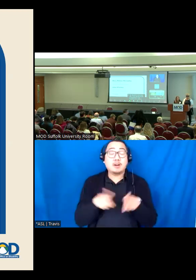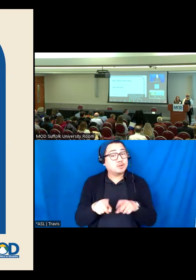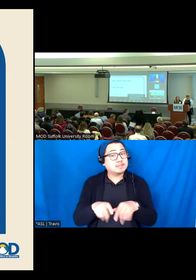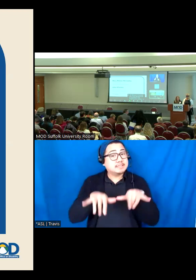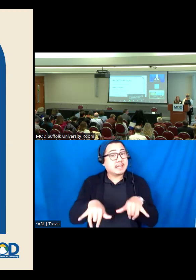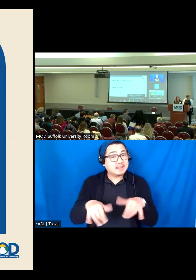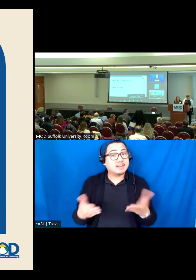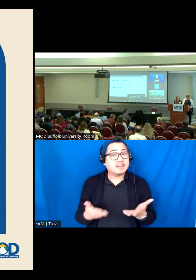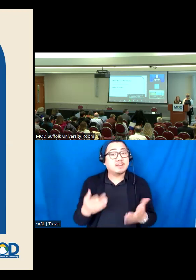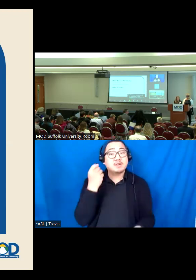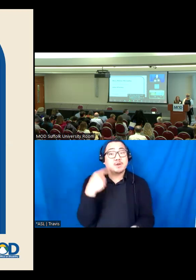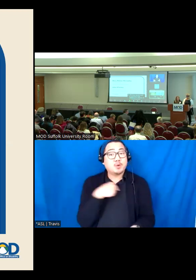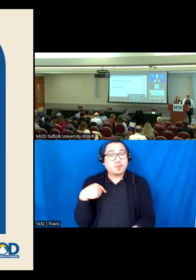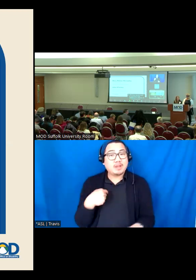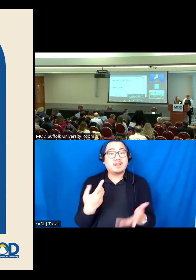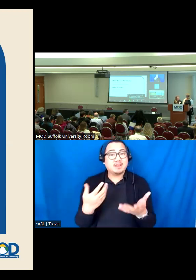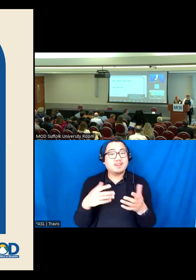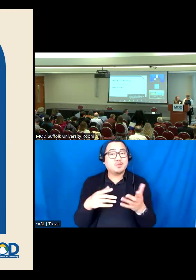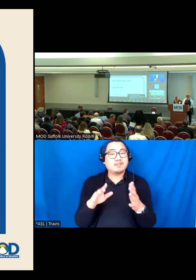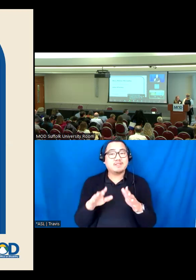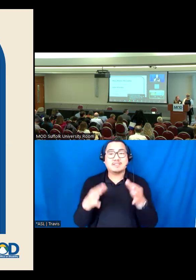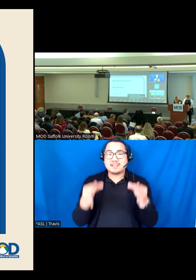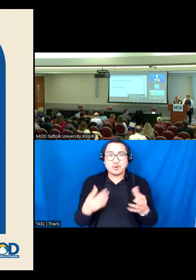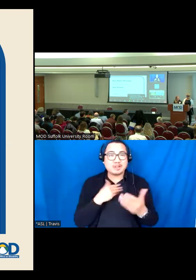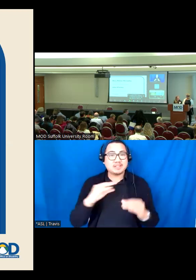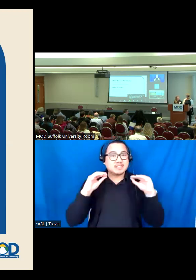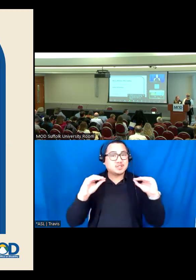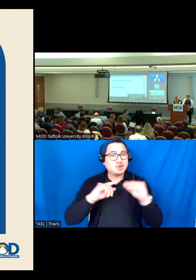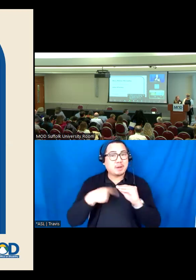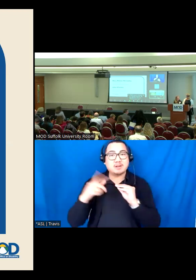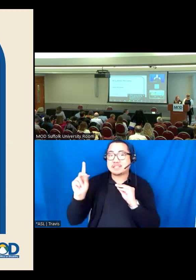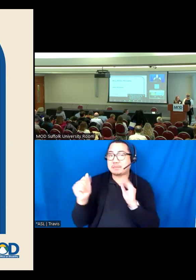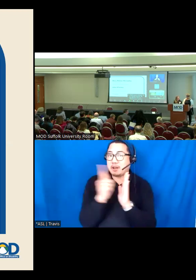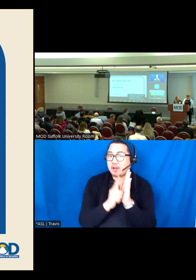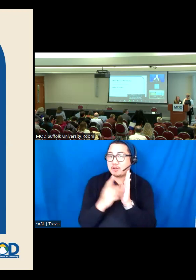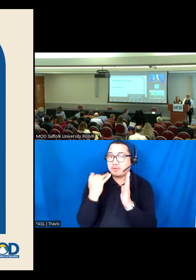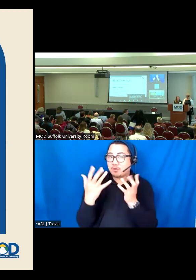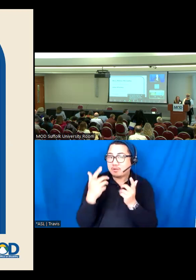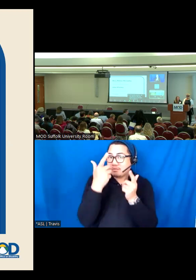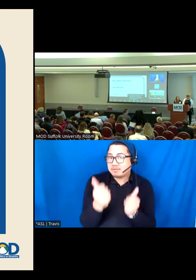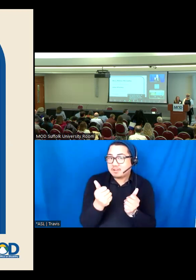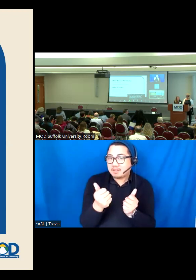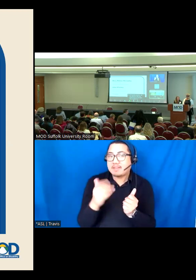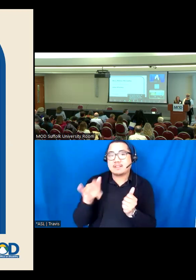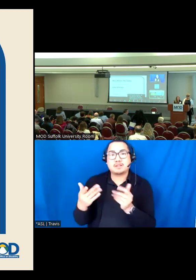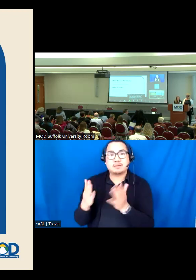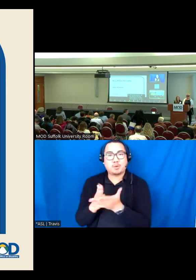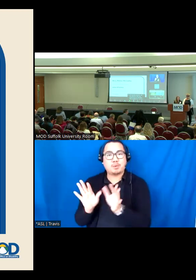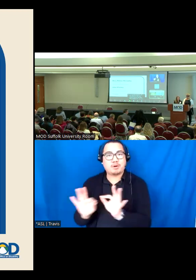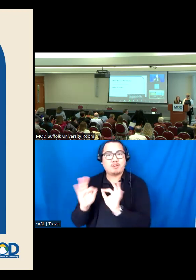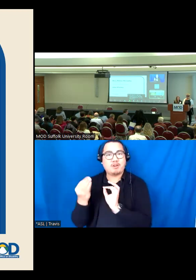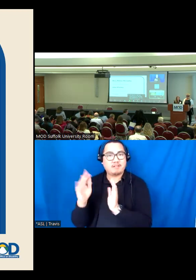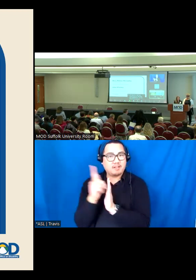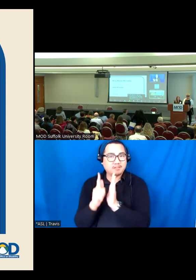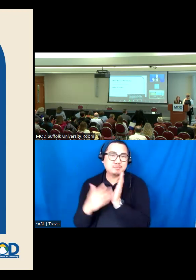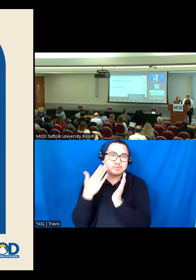We have a lot to teach you possibly that you can learn about disability law. So that's another very important piece of law, as we all